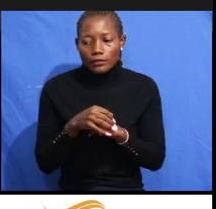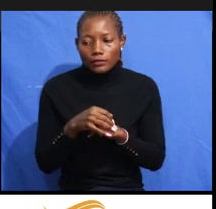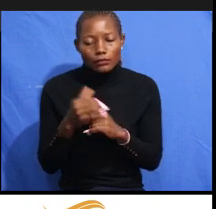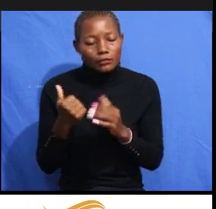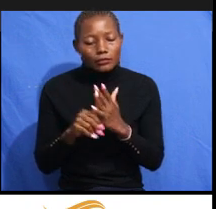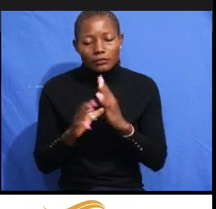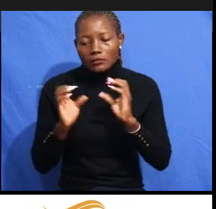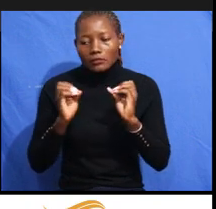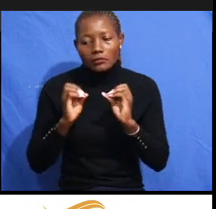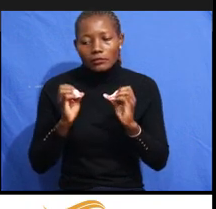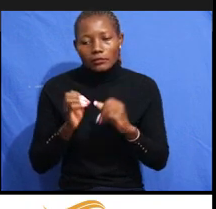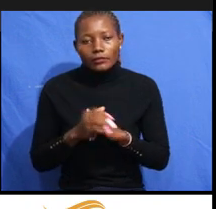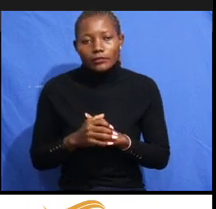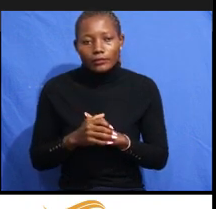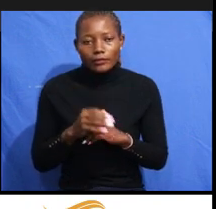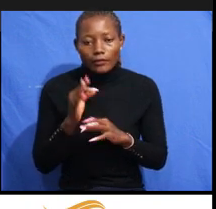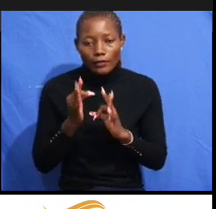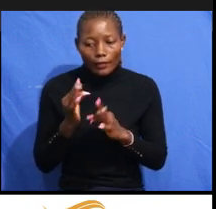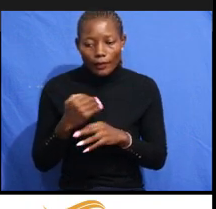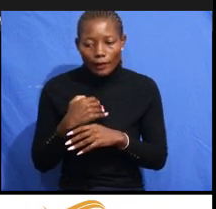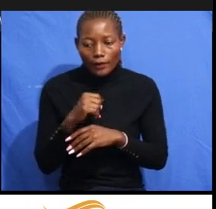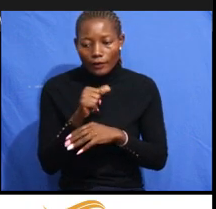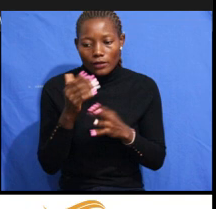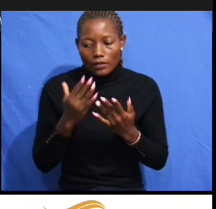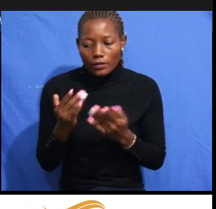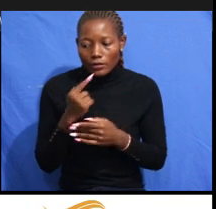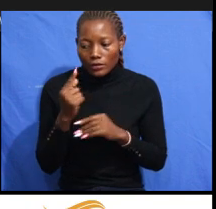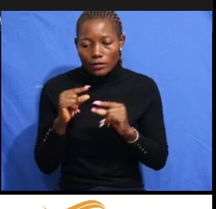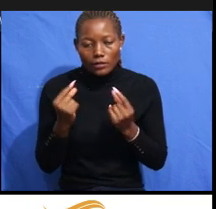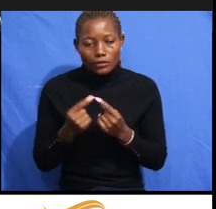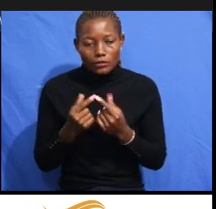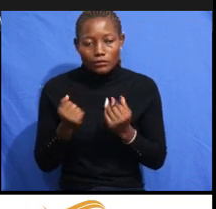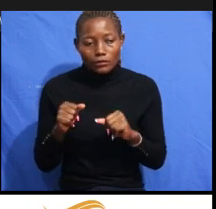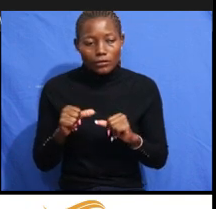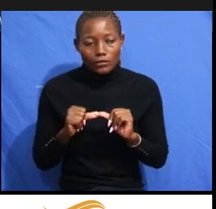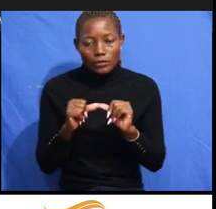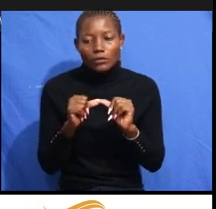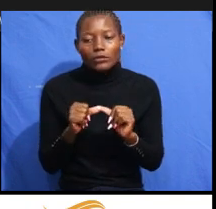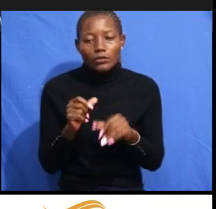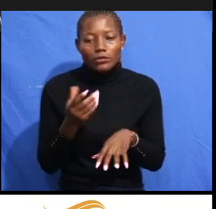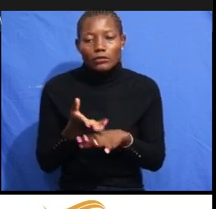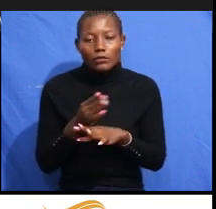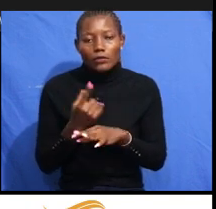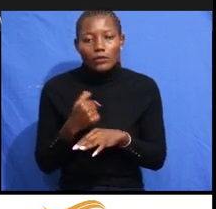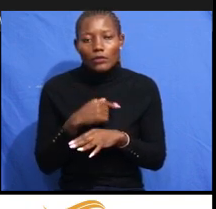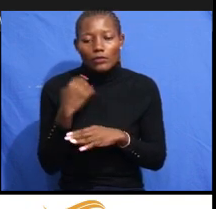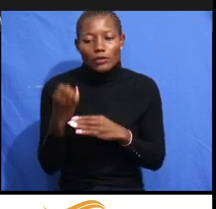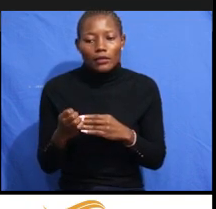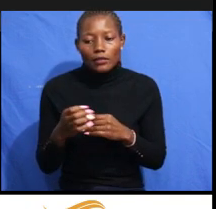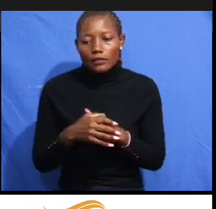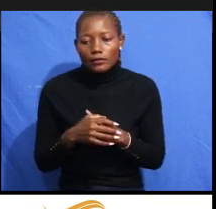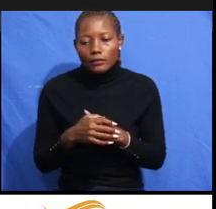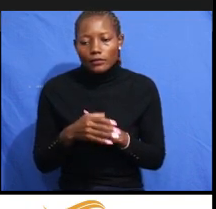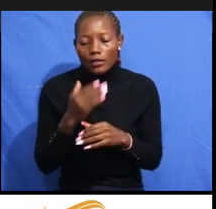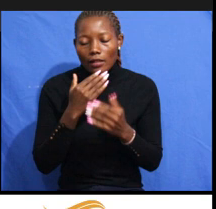problem. yeah, and if you have anything to say to the group, you can kindly go ahead, and then we bring this meeting to a close. No.